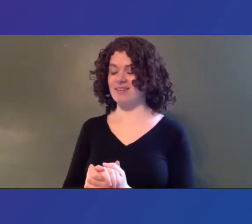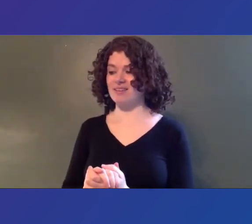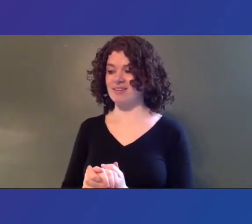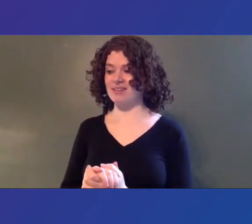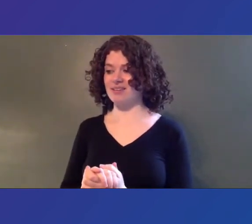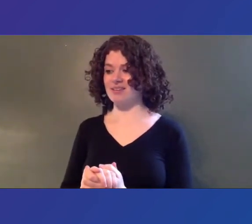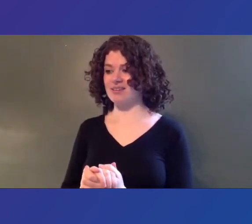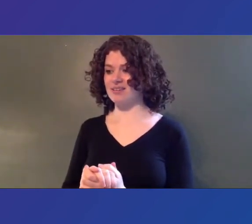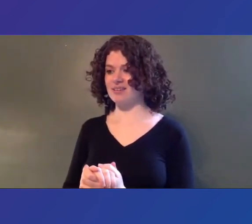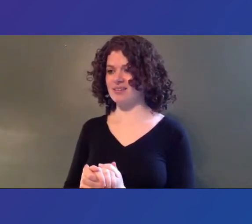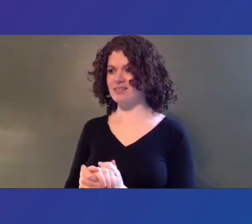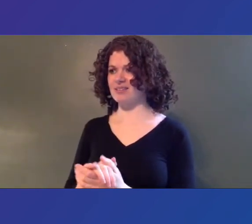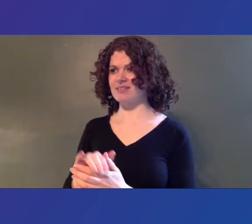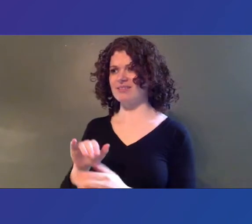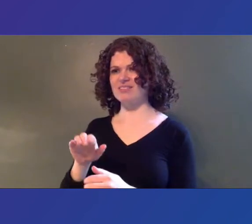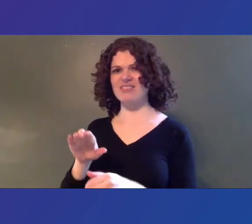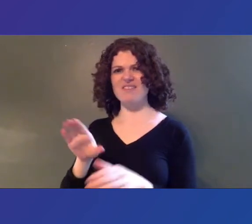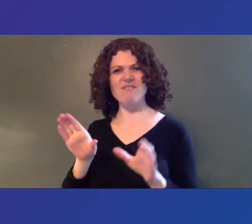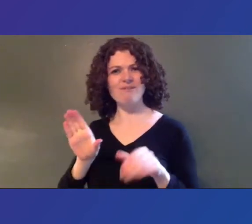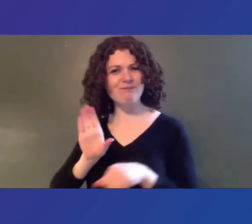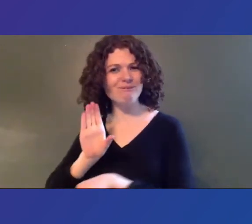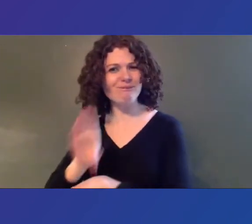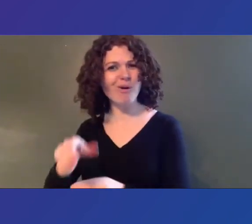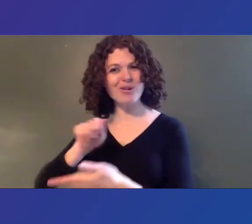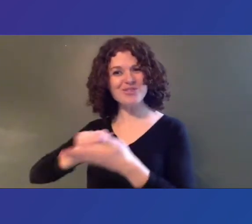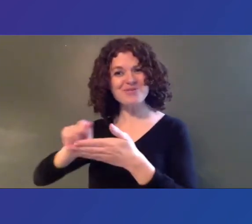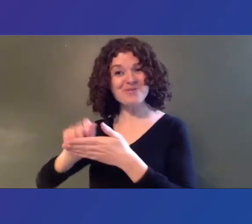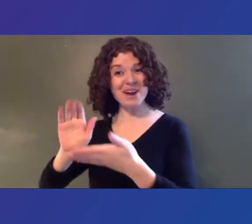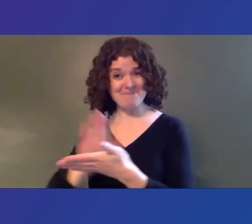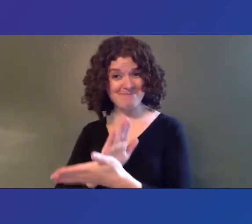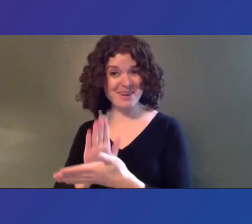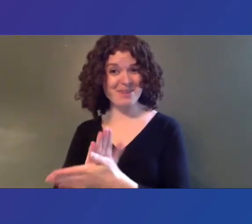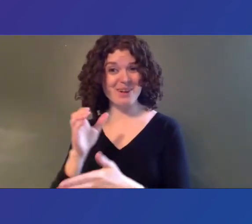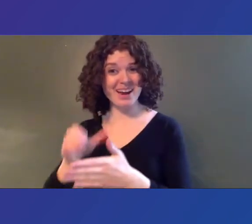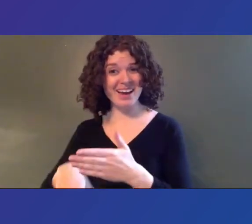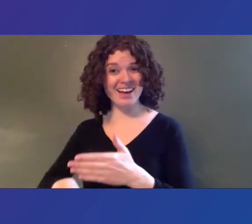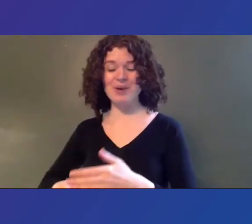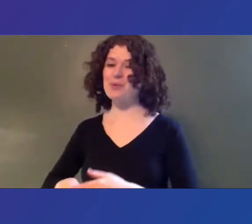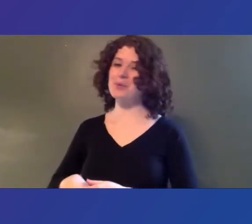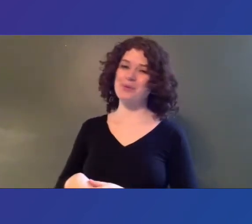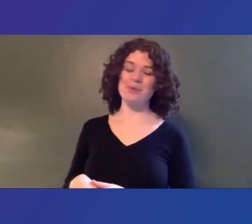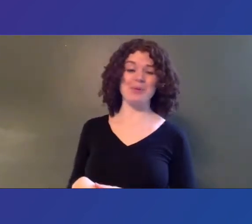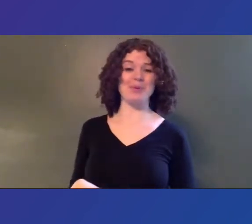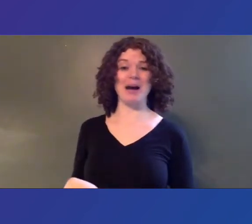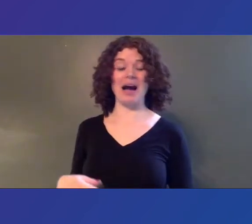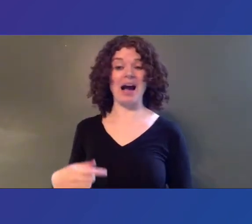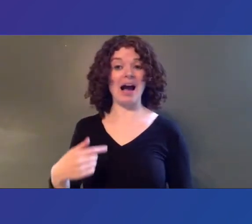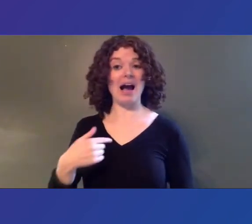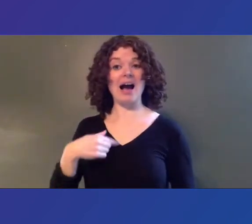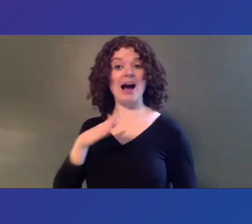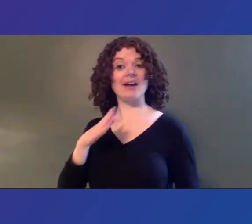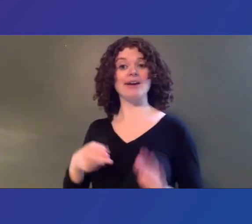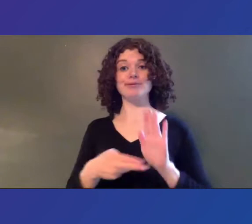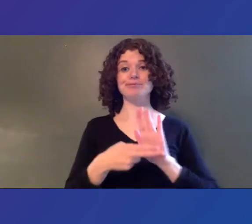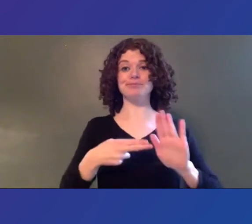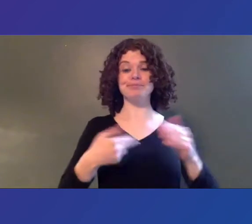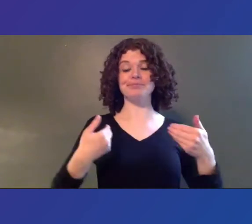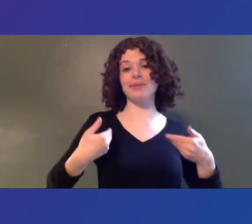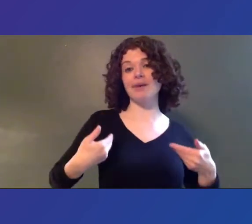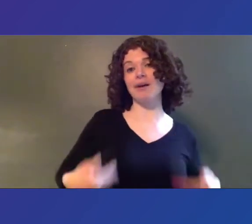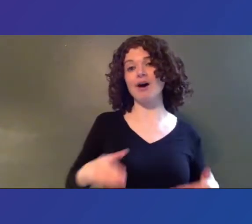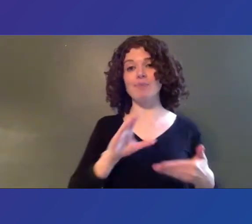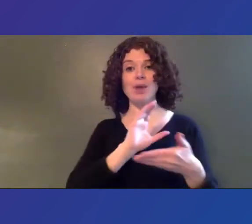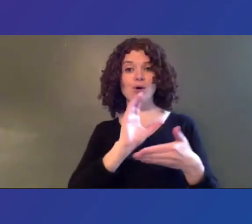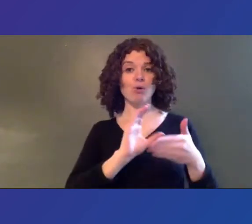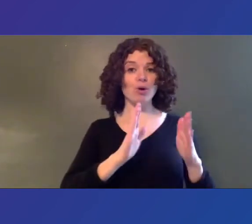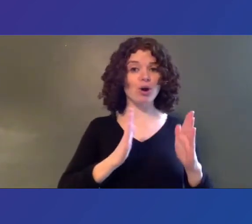to have to write papers. I mean, there's no doubt. I mean, I haven't ever said as a choreographer, as like Maxine has,